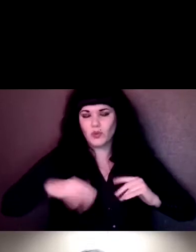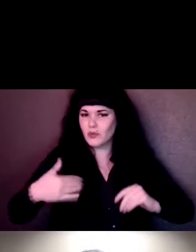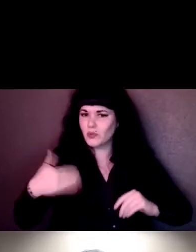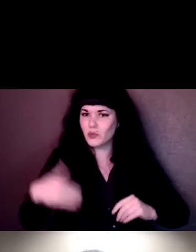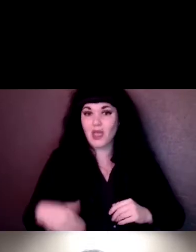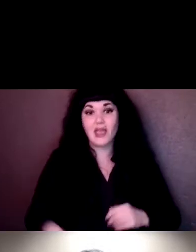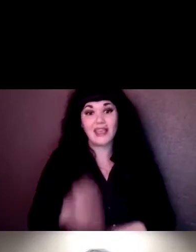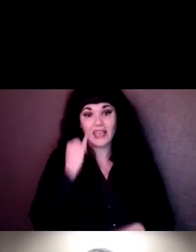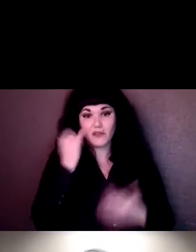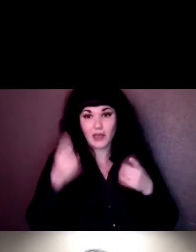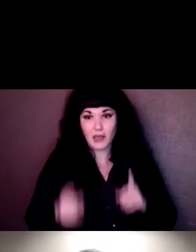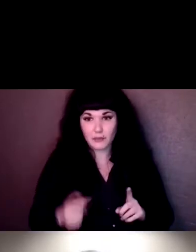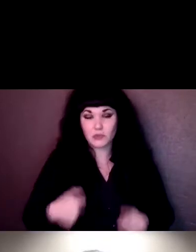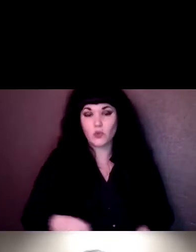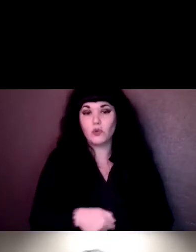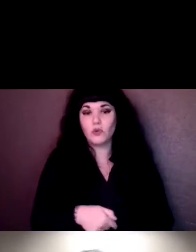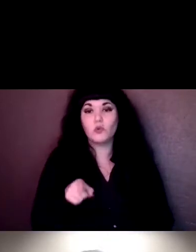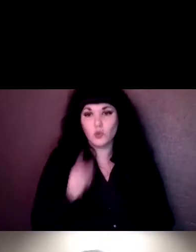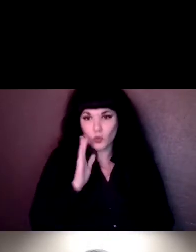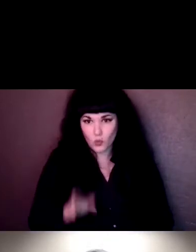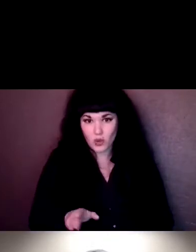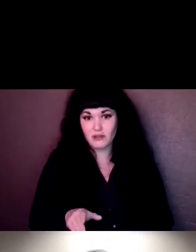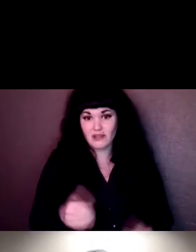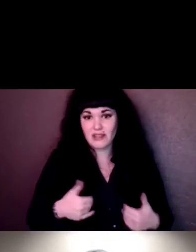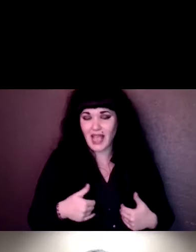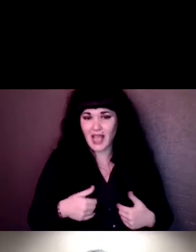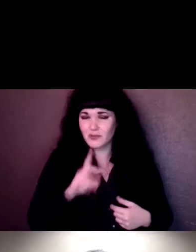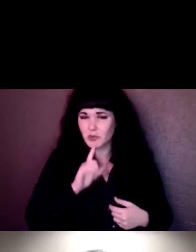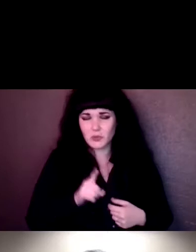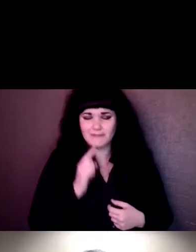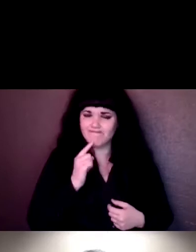a substantial increase in pain, and that's not going to be very good.